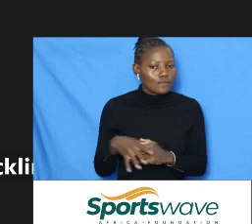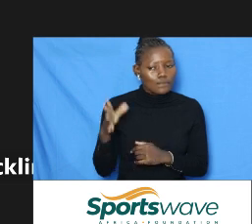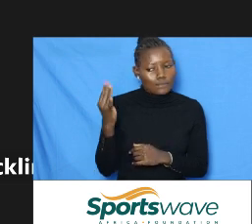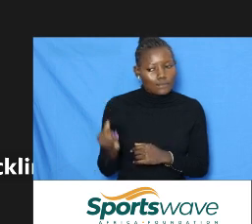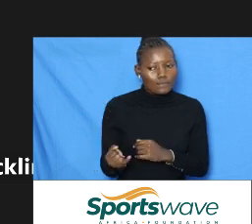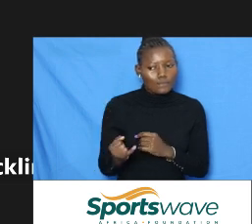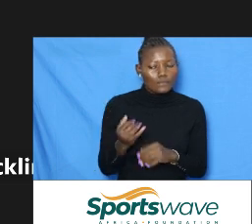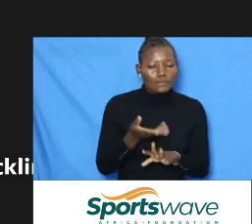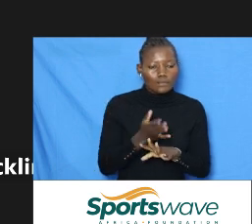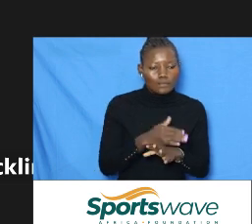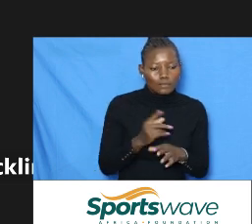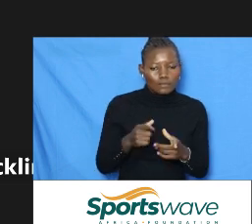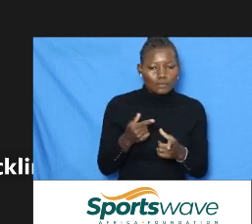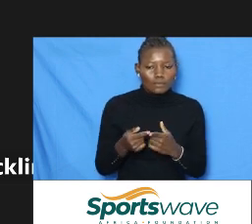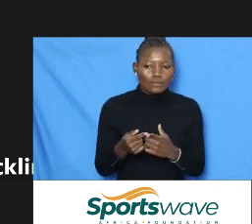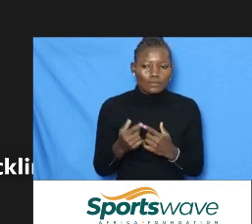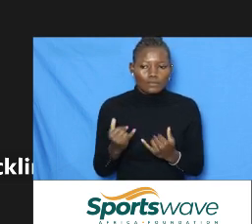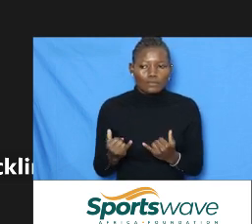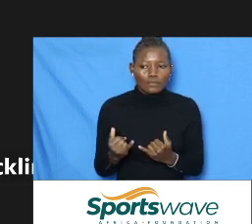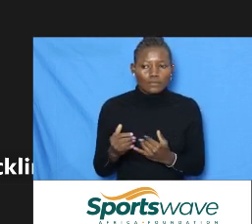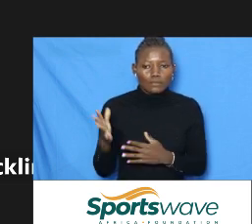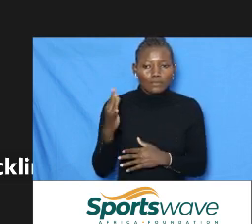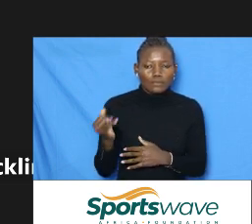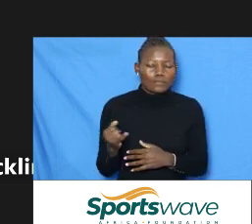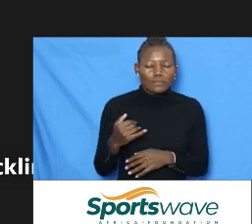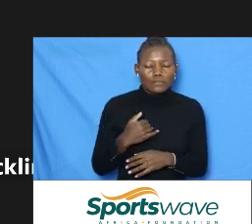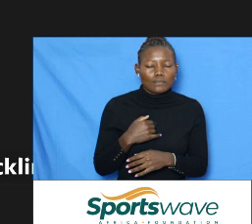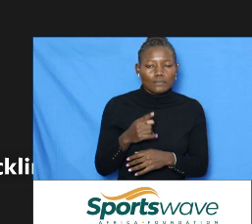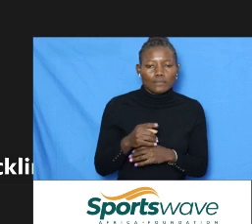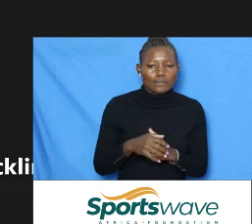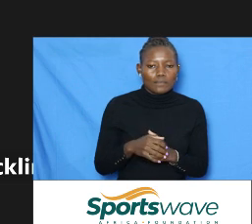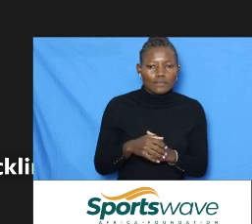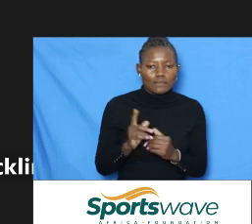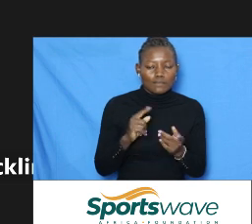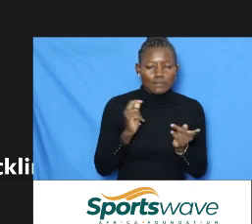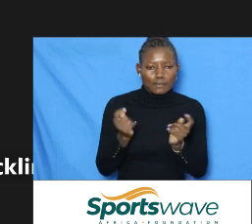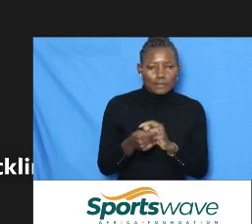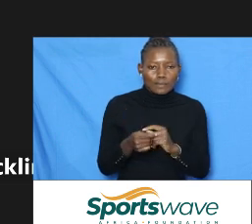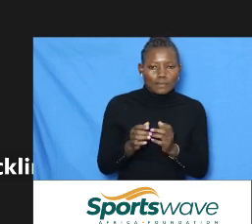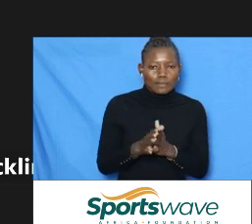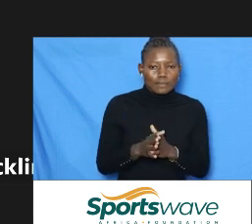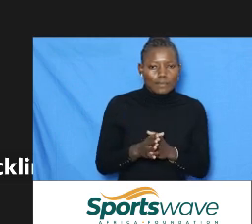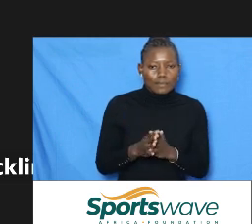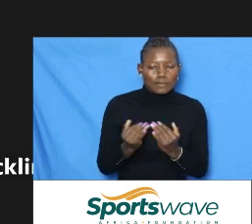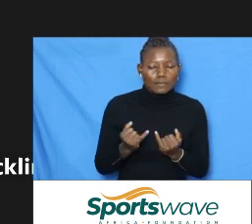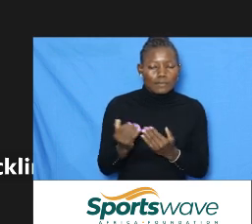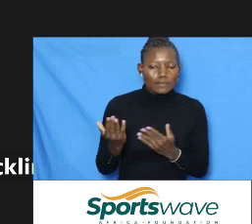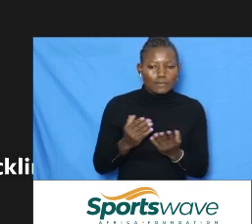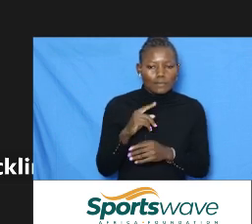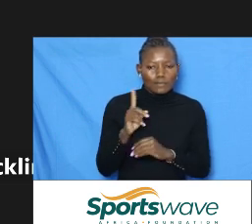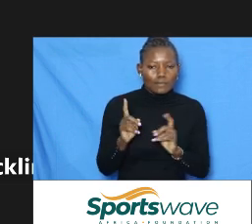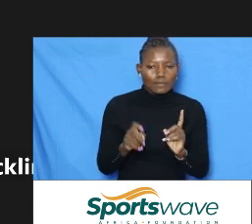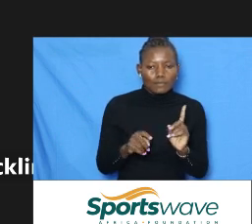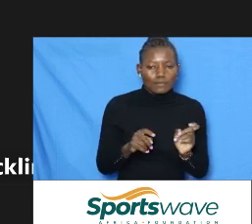was it like this at this time? And why has it short? all of a sudden. So it raises a lot of questions. Maybe we are